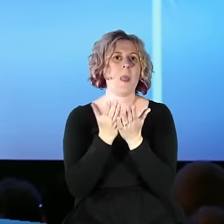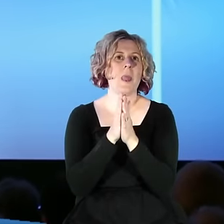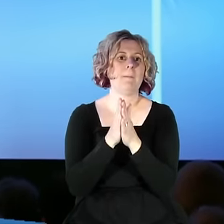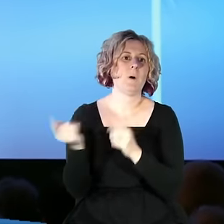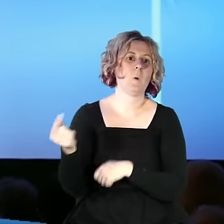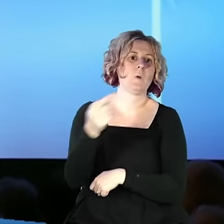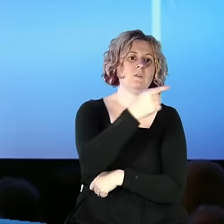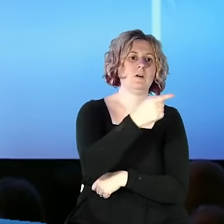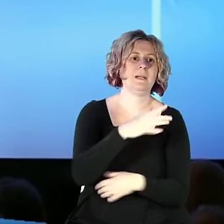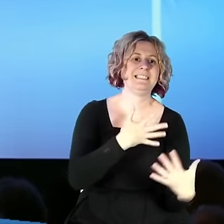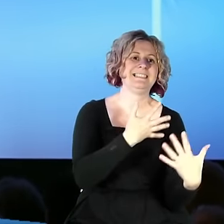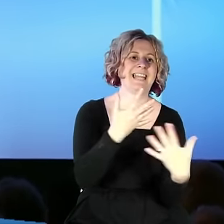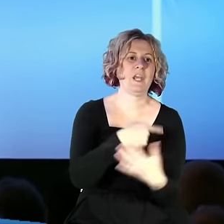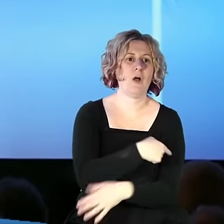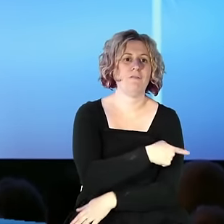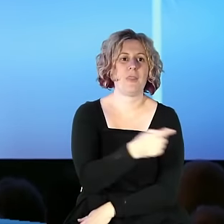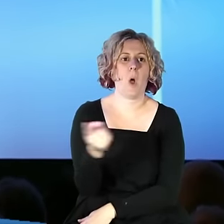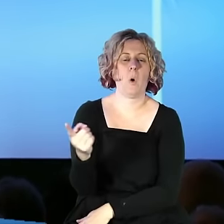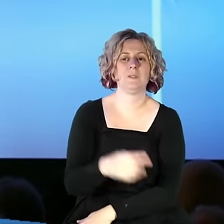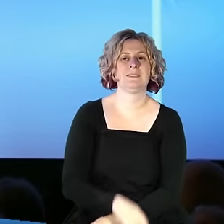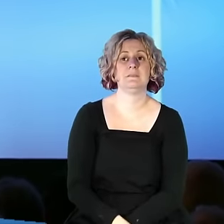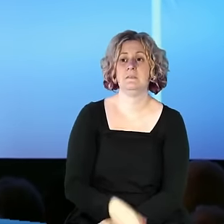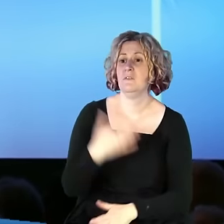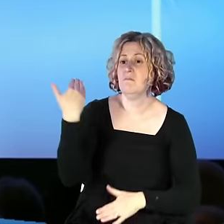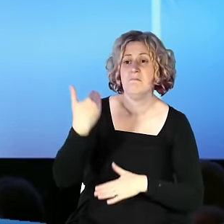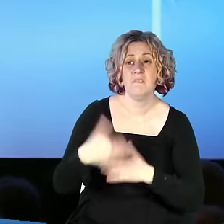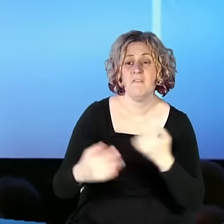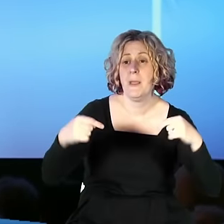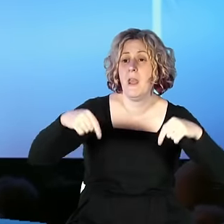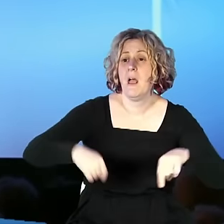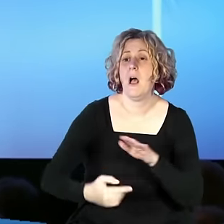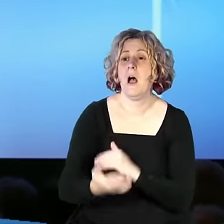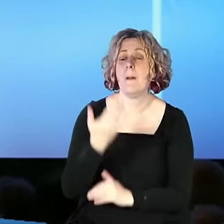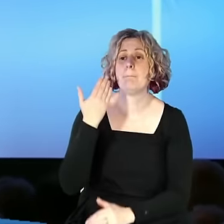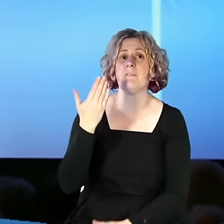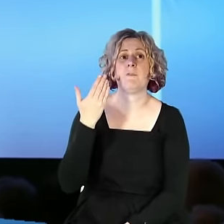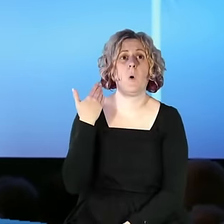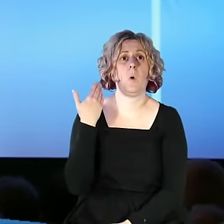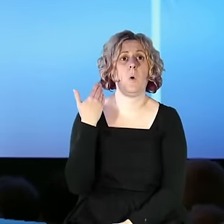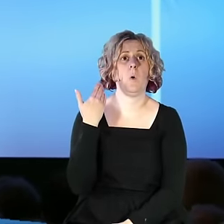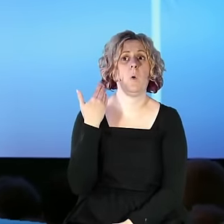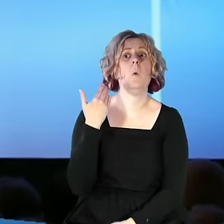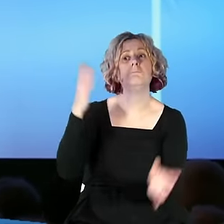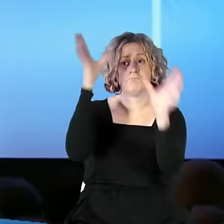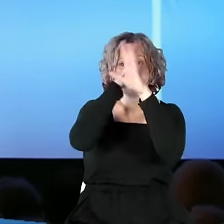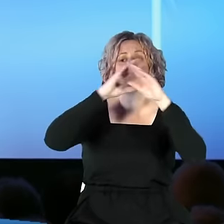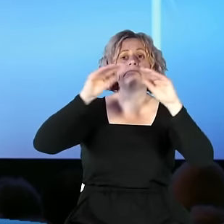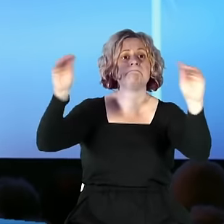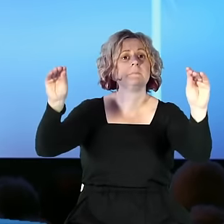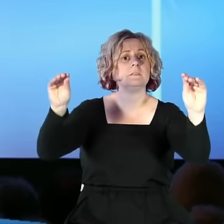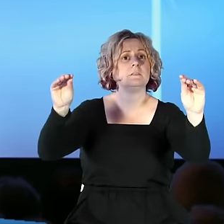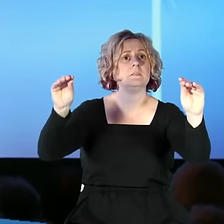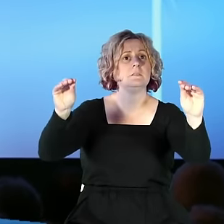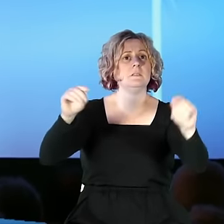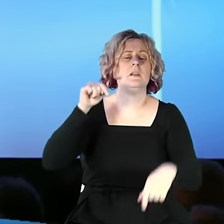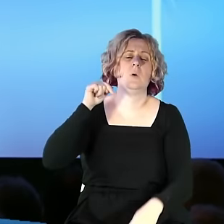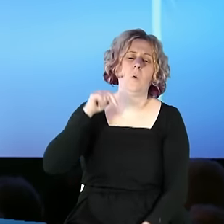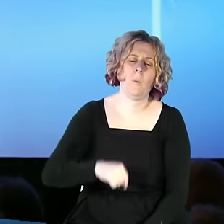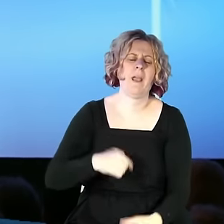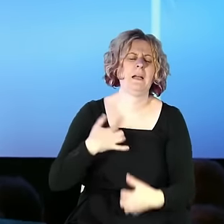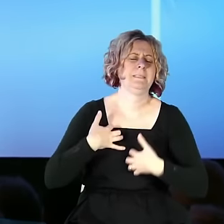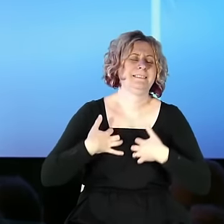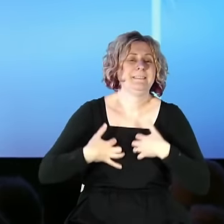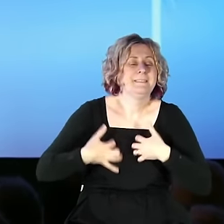10 of those team. And if you've never been to the Keswick Convention before, let me say right off from the start, we are passionate